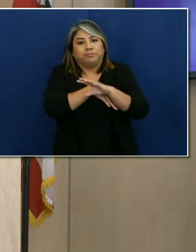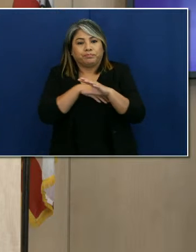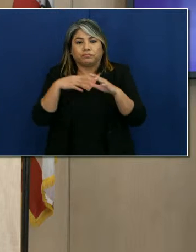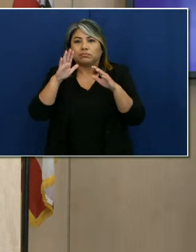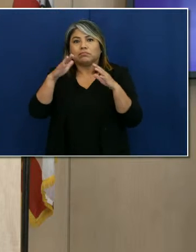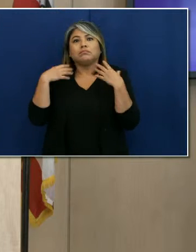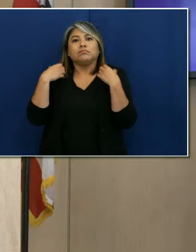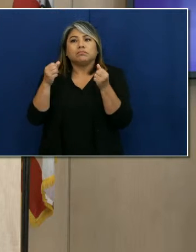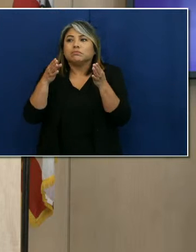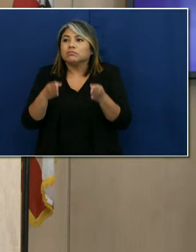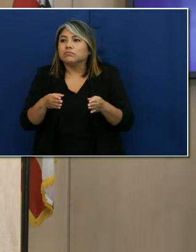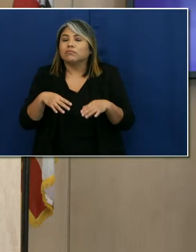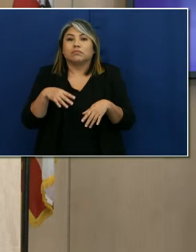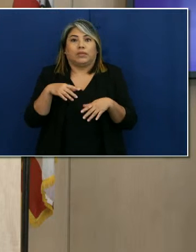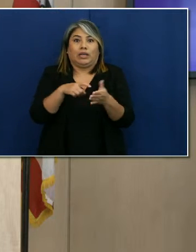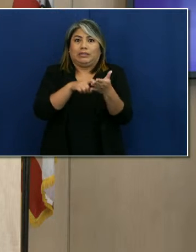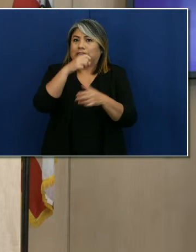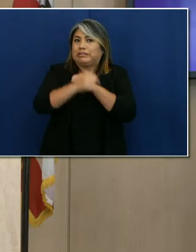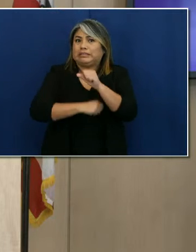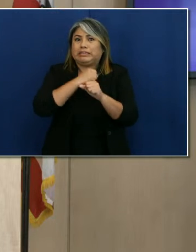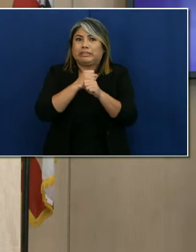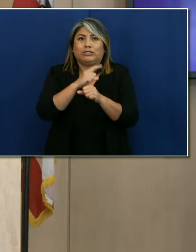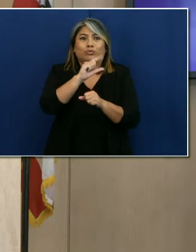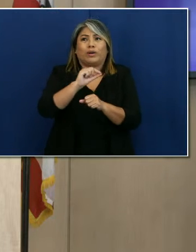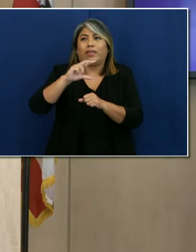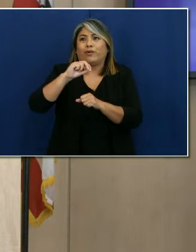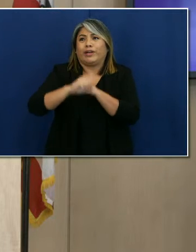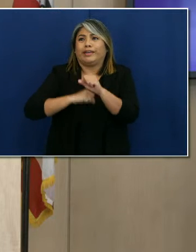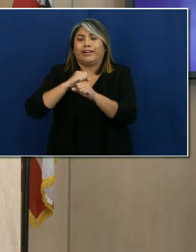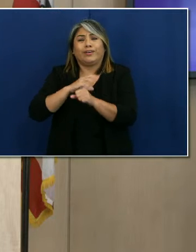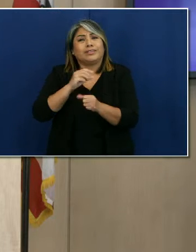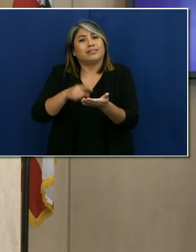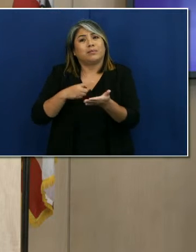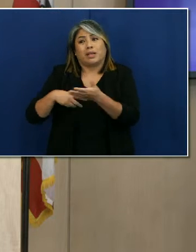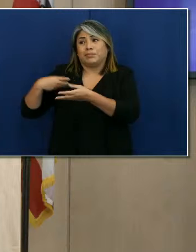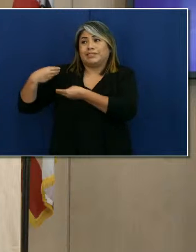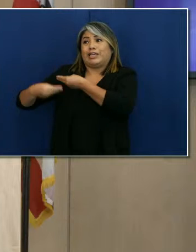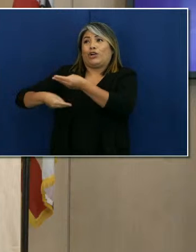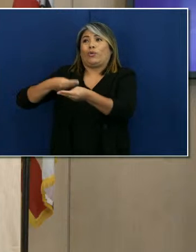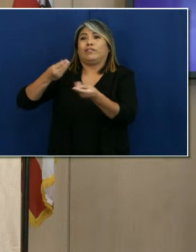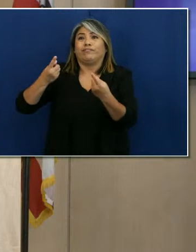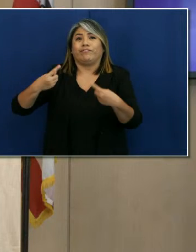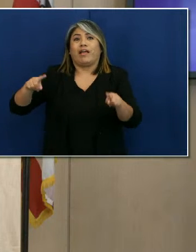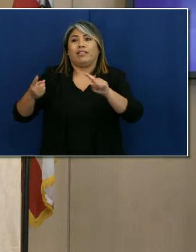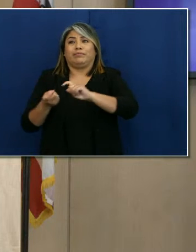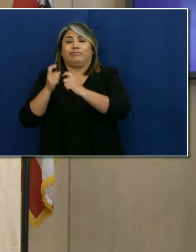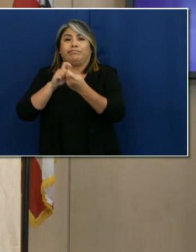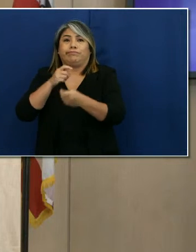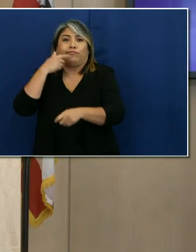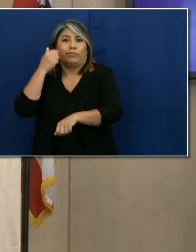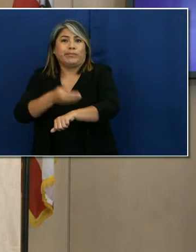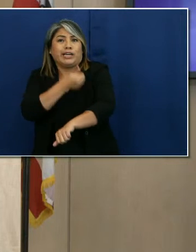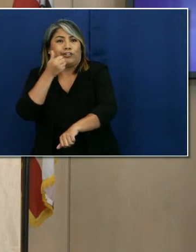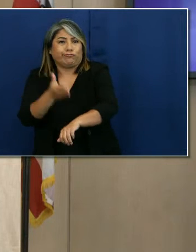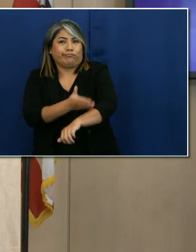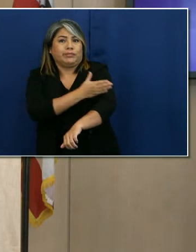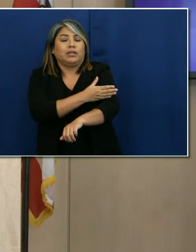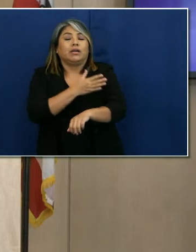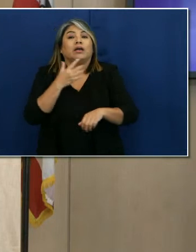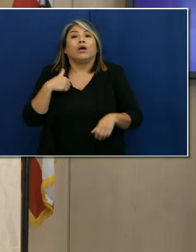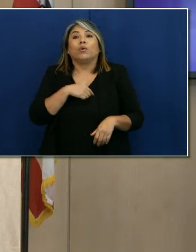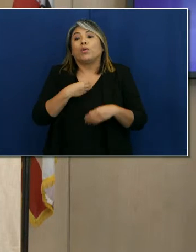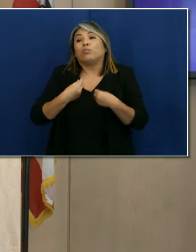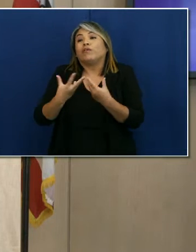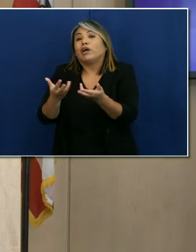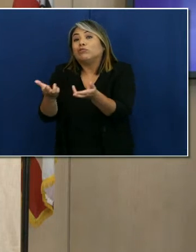take years, decades, and even generations to change. But we will provide the